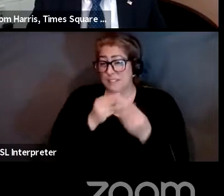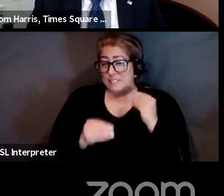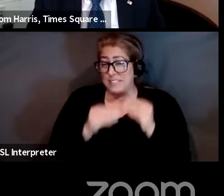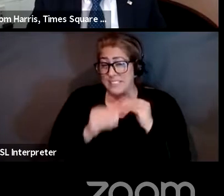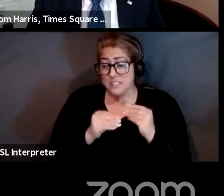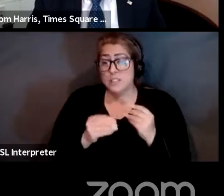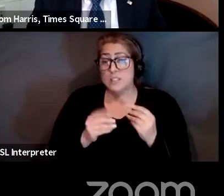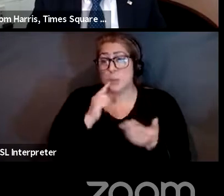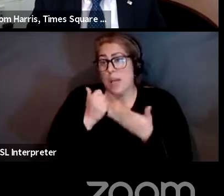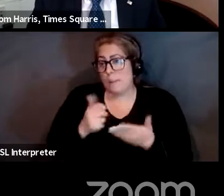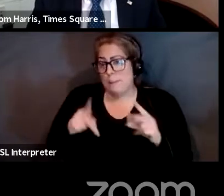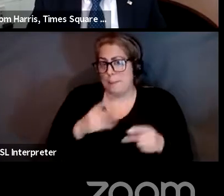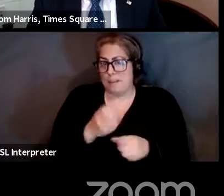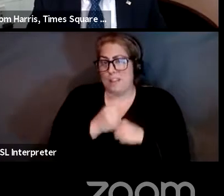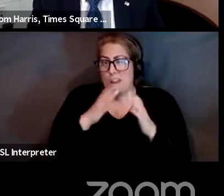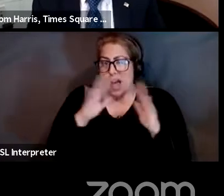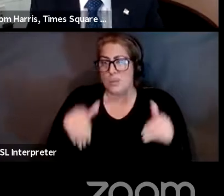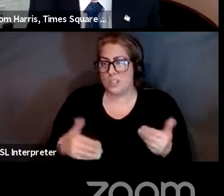supportive housing.